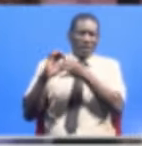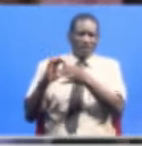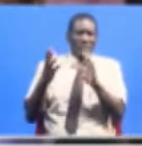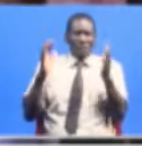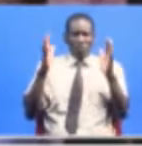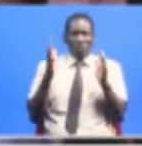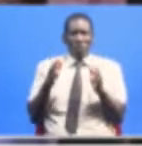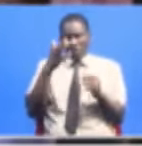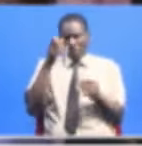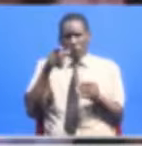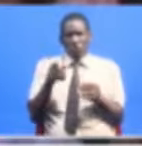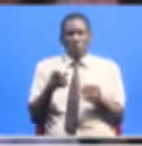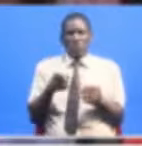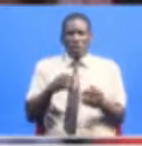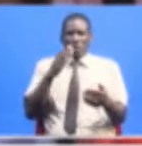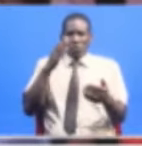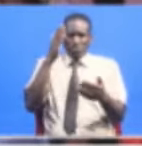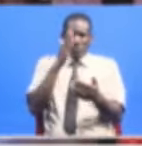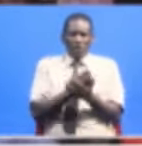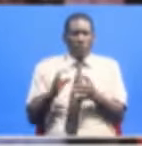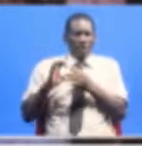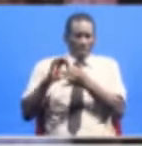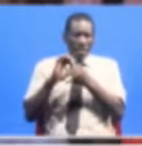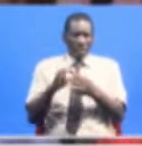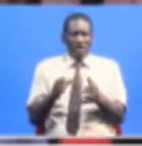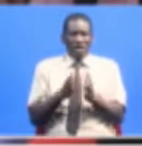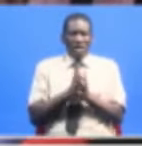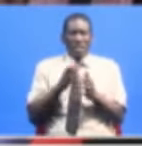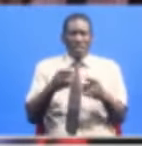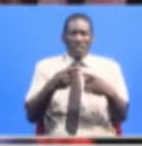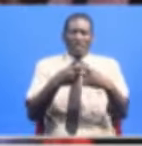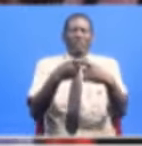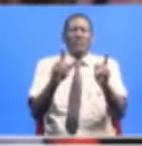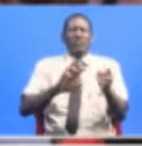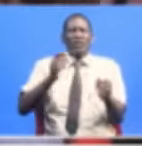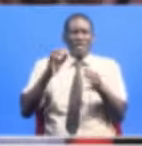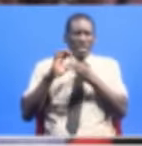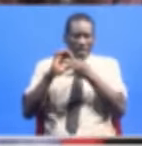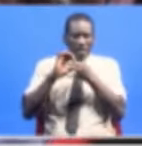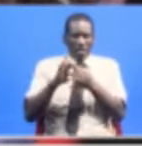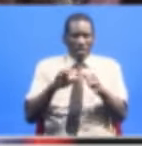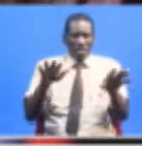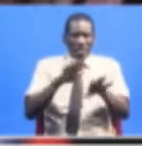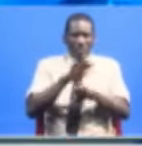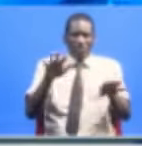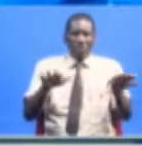brand that believes in culture. It believes in the diversity of the Kenyan culture and everything.